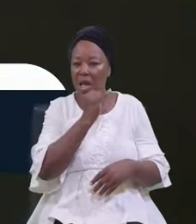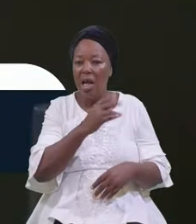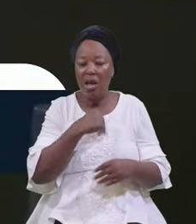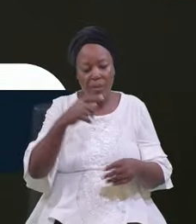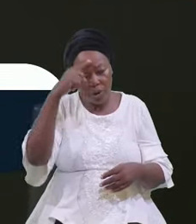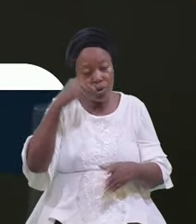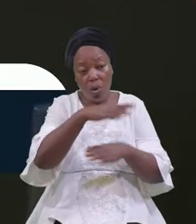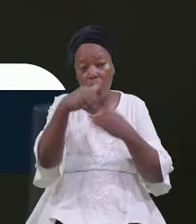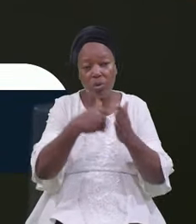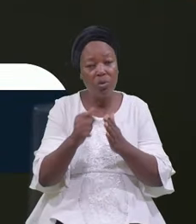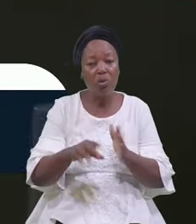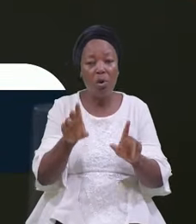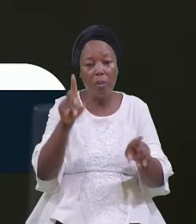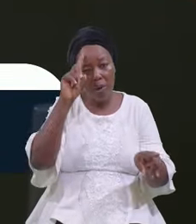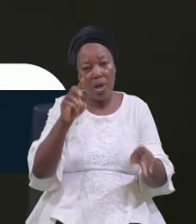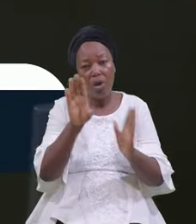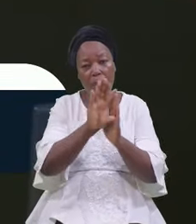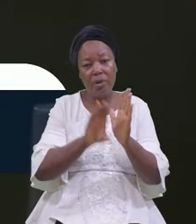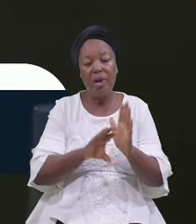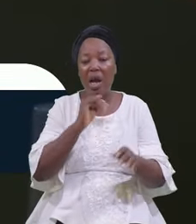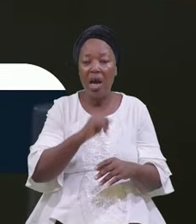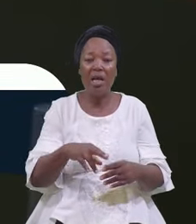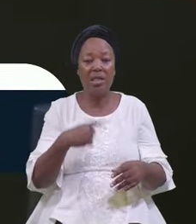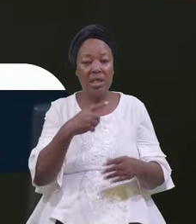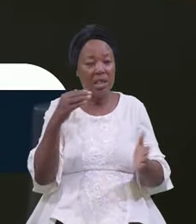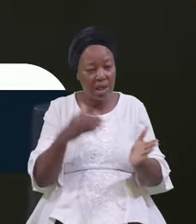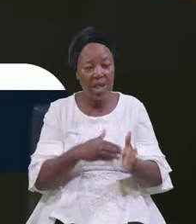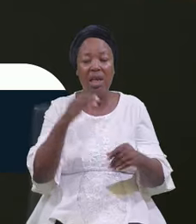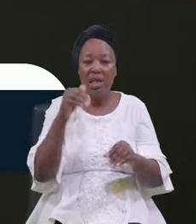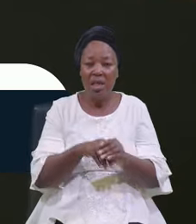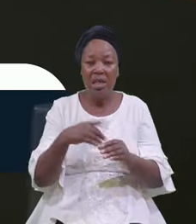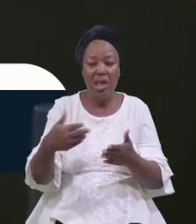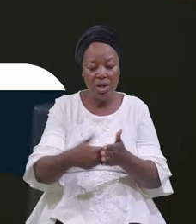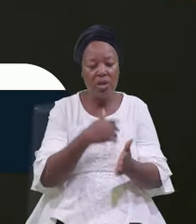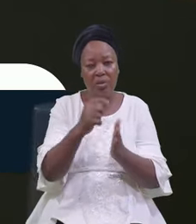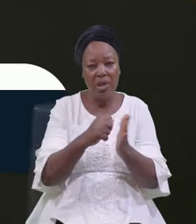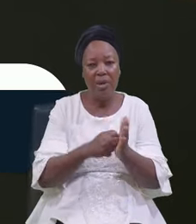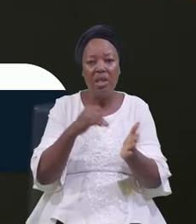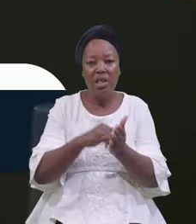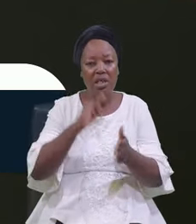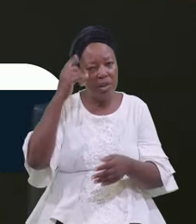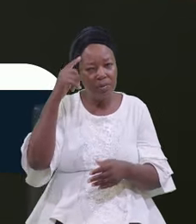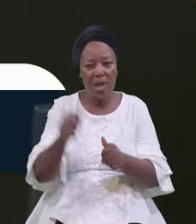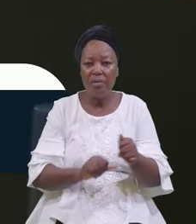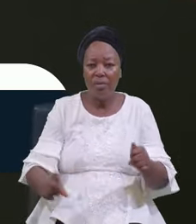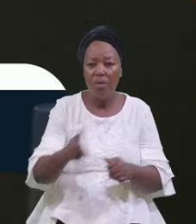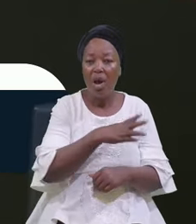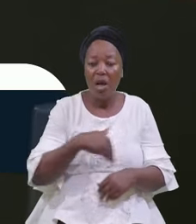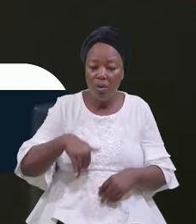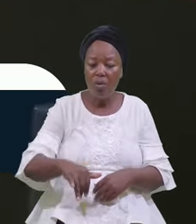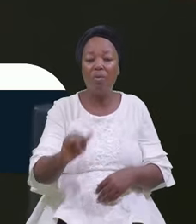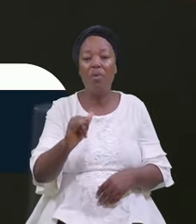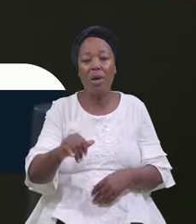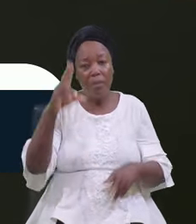they're repeated in the New Testament, in New Covenant. It is for everyone. And while Moses was